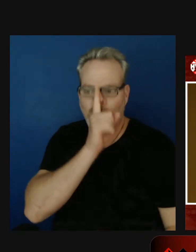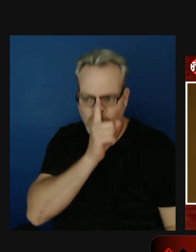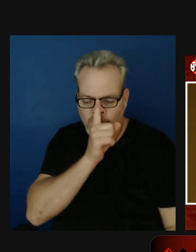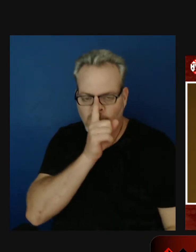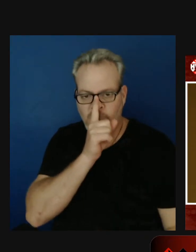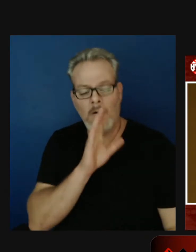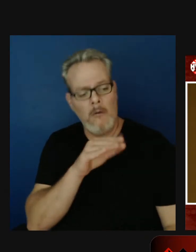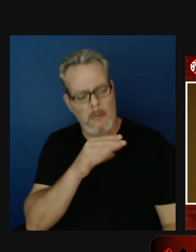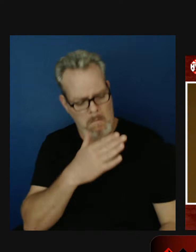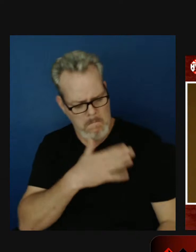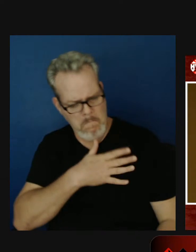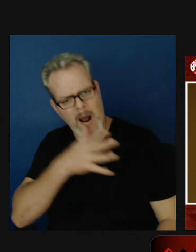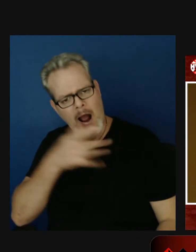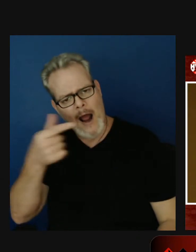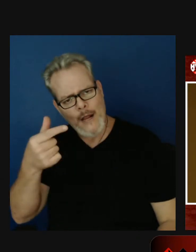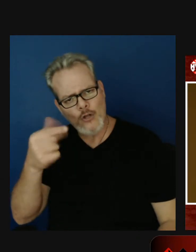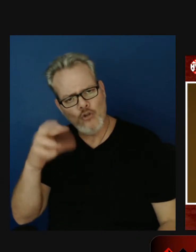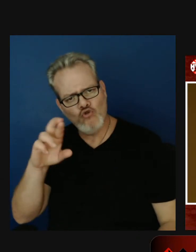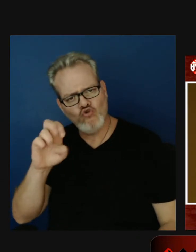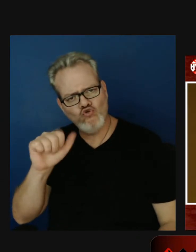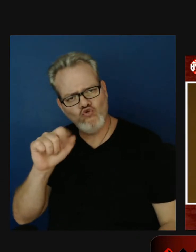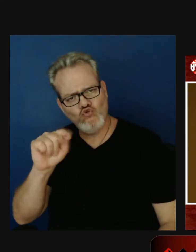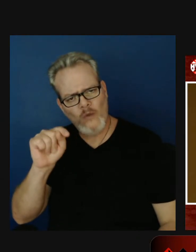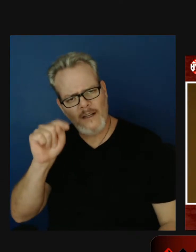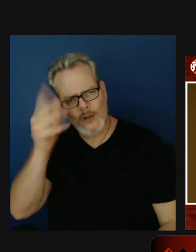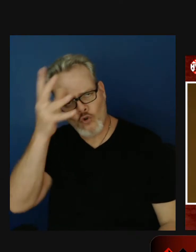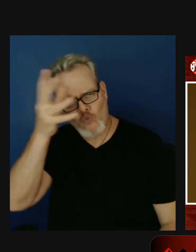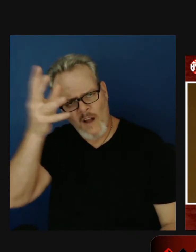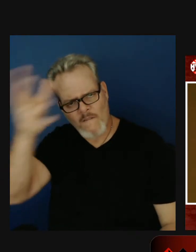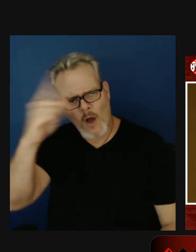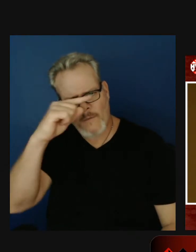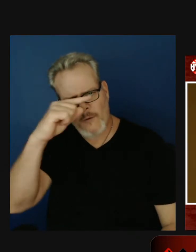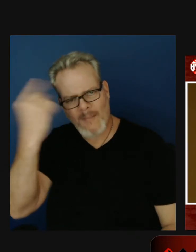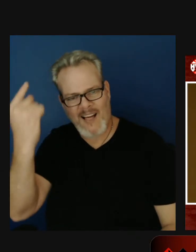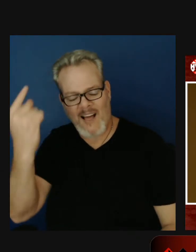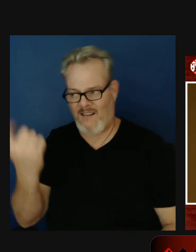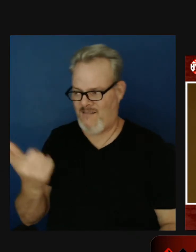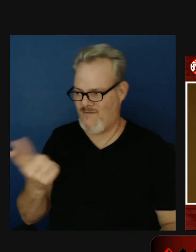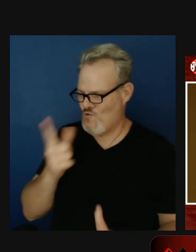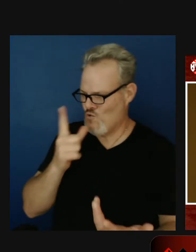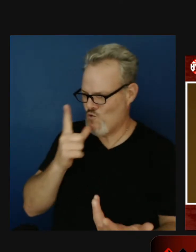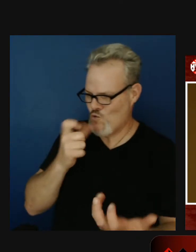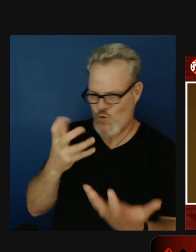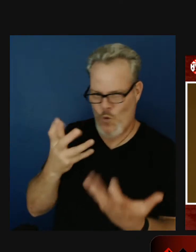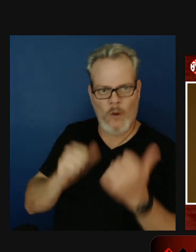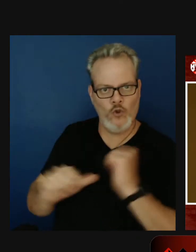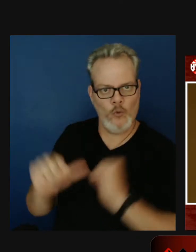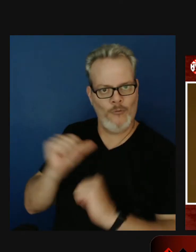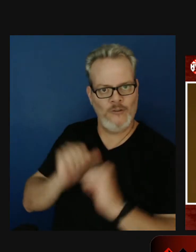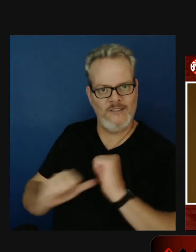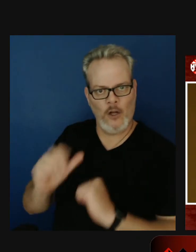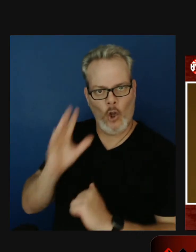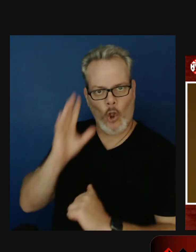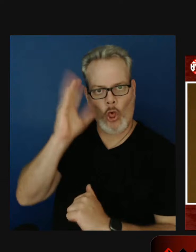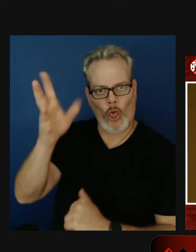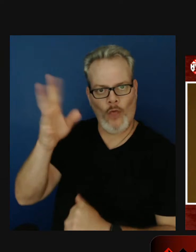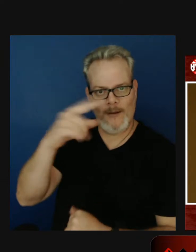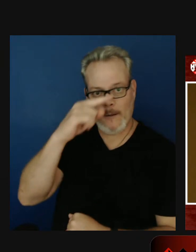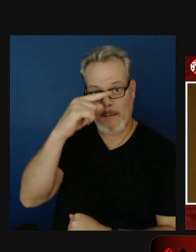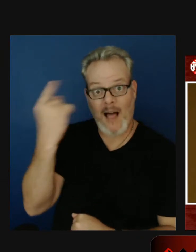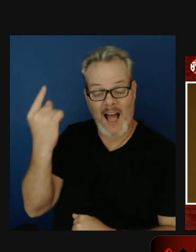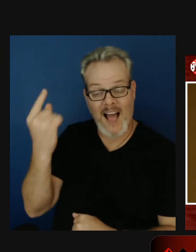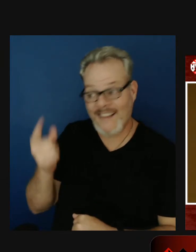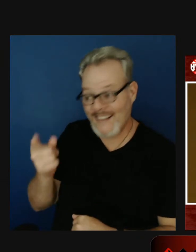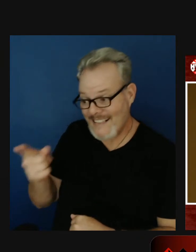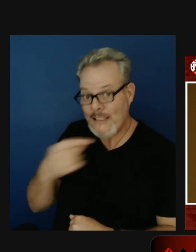my great-great-grandfather was black, and, who would want to pretend to be black? So this is what he did. Ended up, and he told her